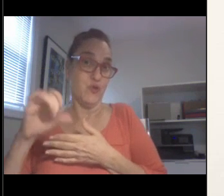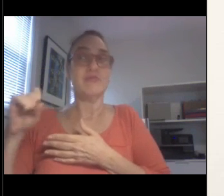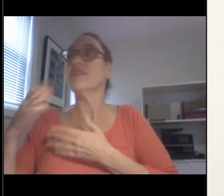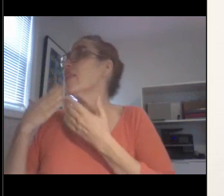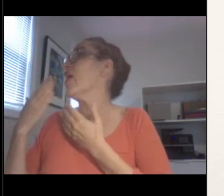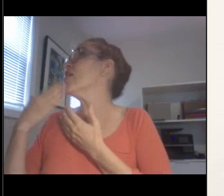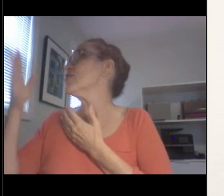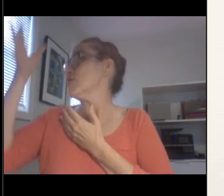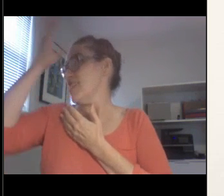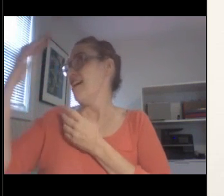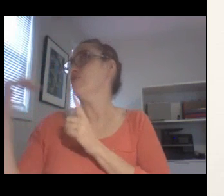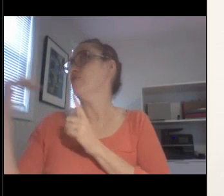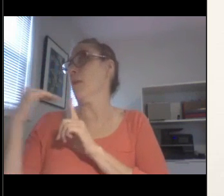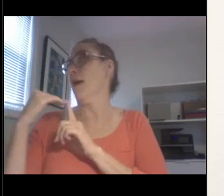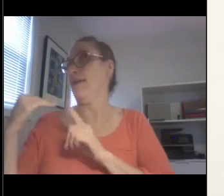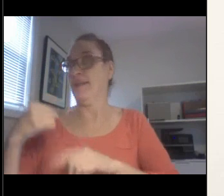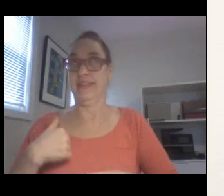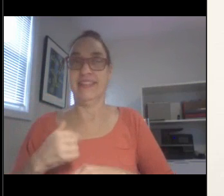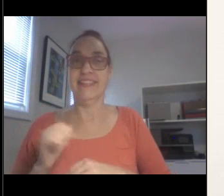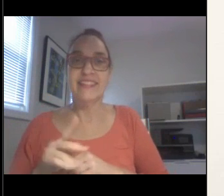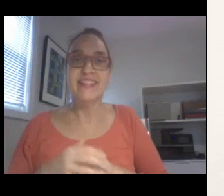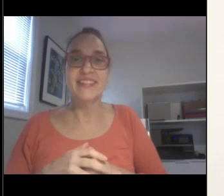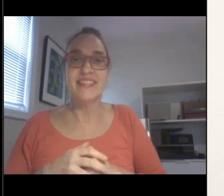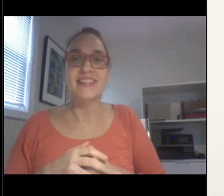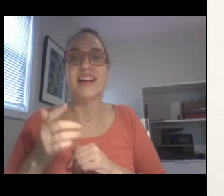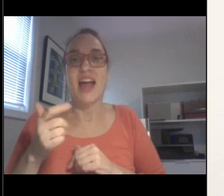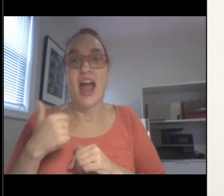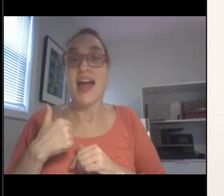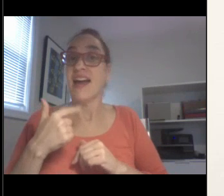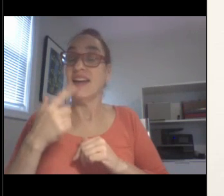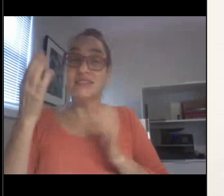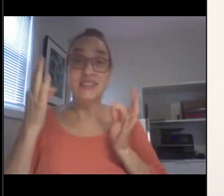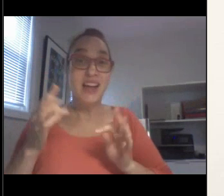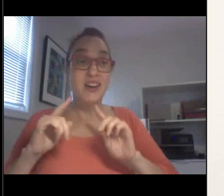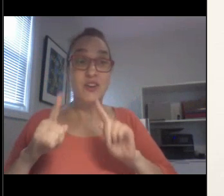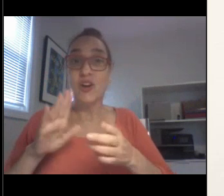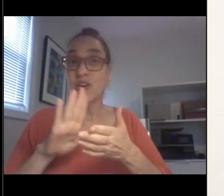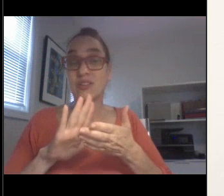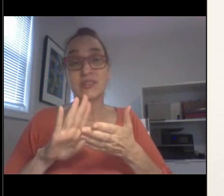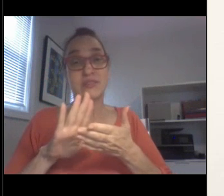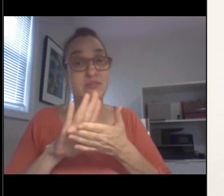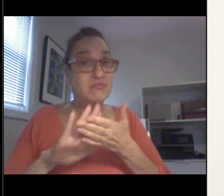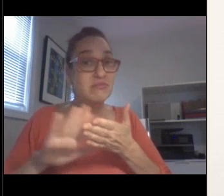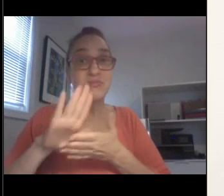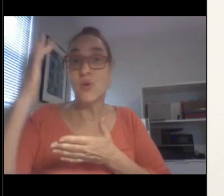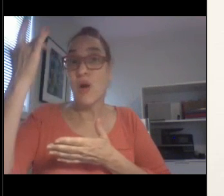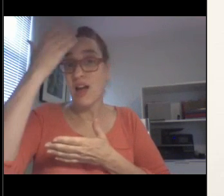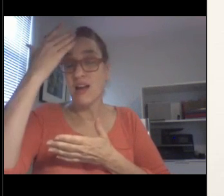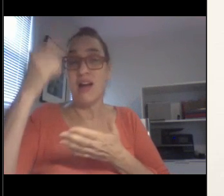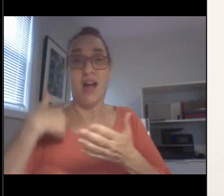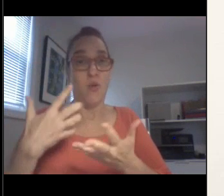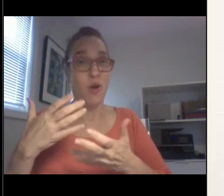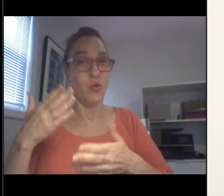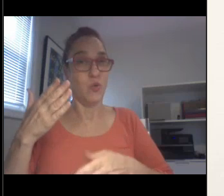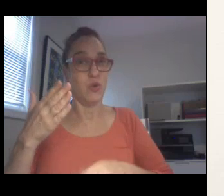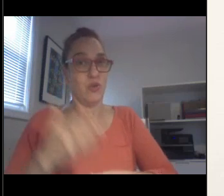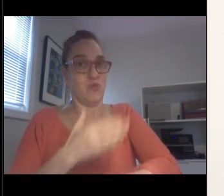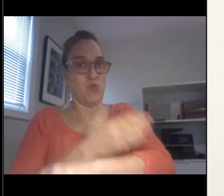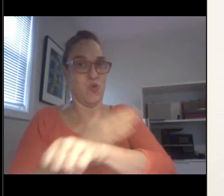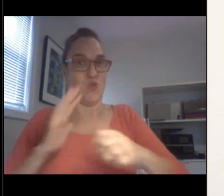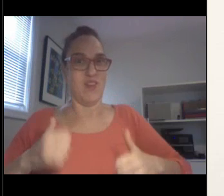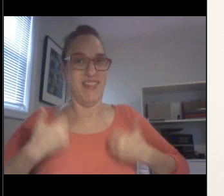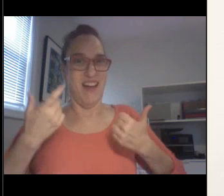I initially pursued academia as a means to make conditions better for the marginalized.